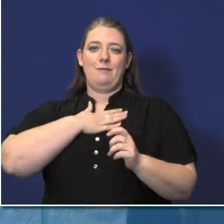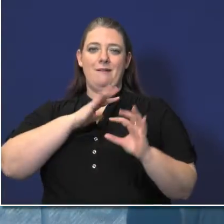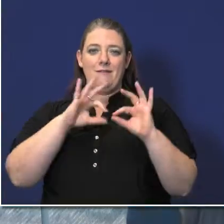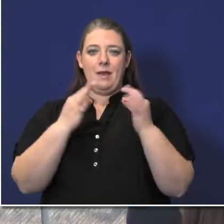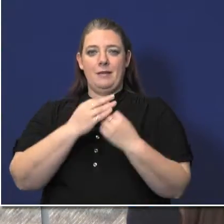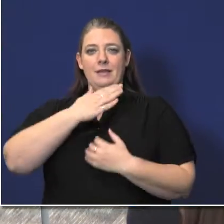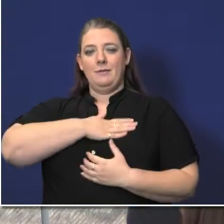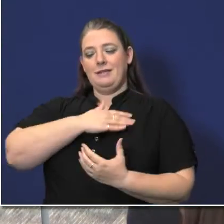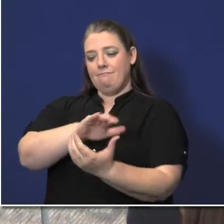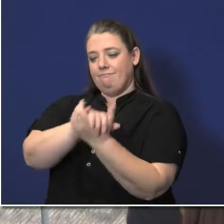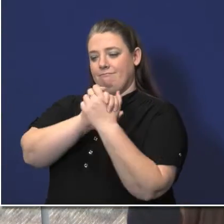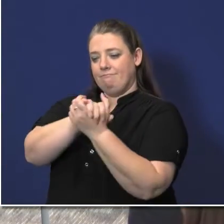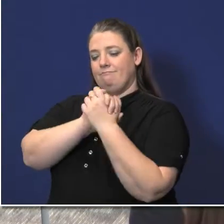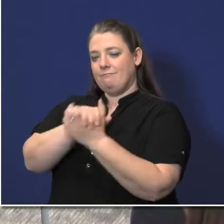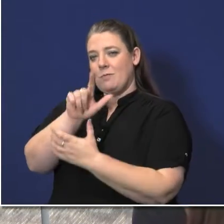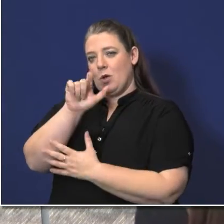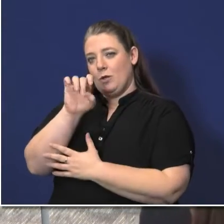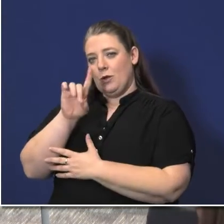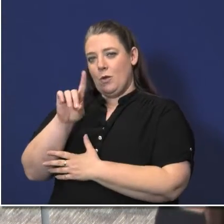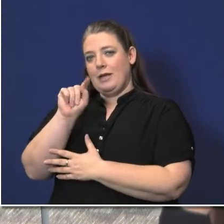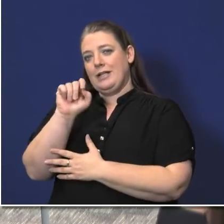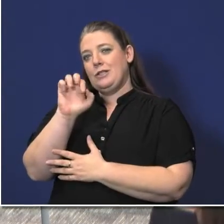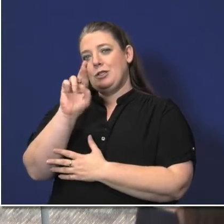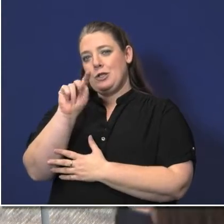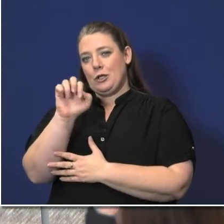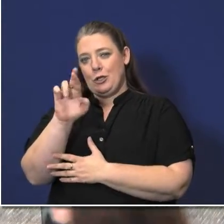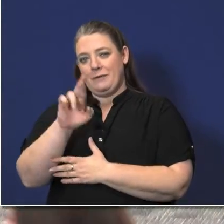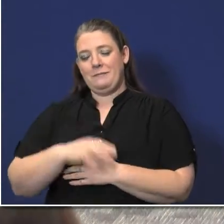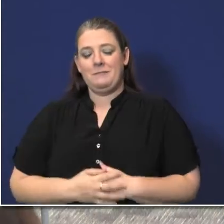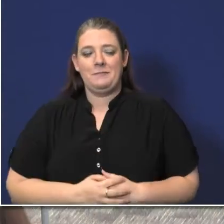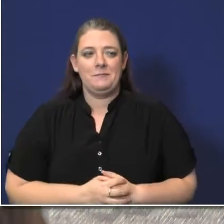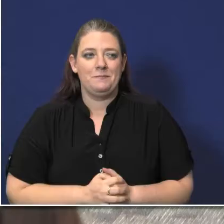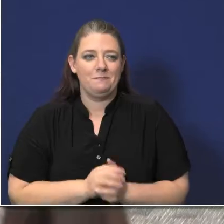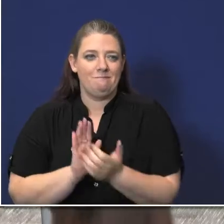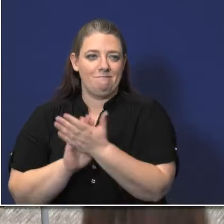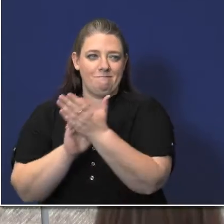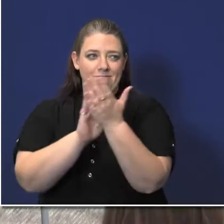in congratulating Mr. Lloyd Turner.